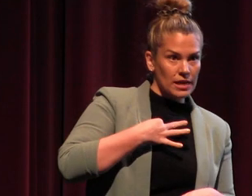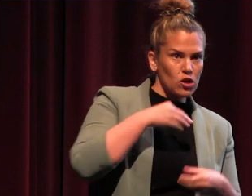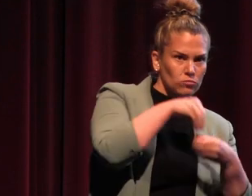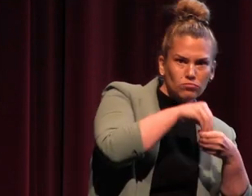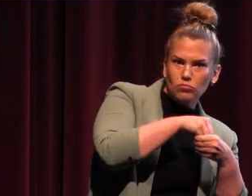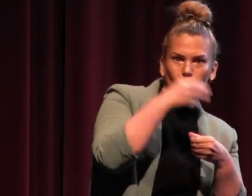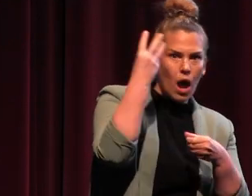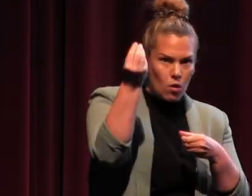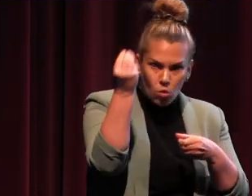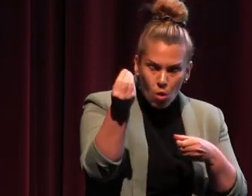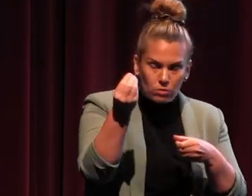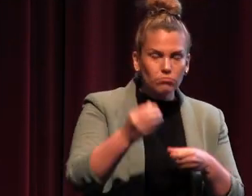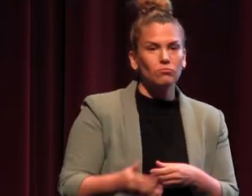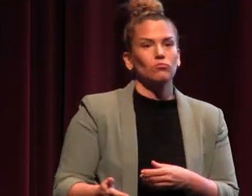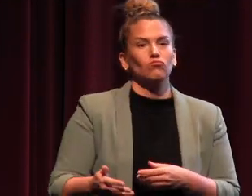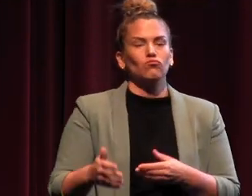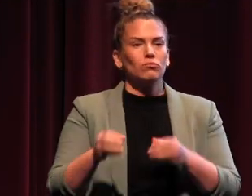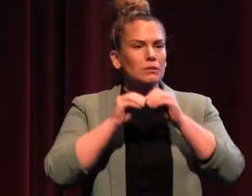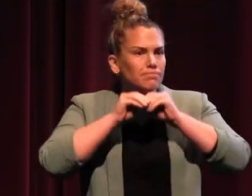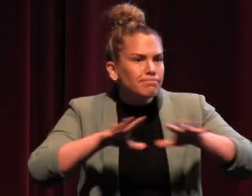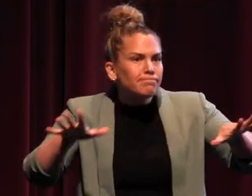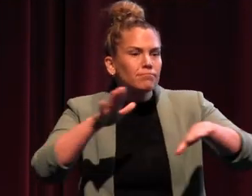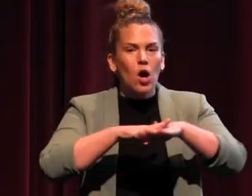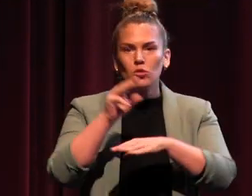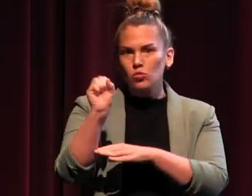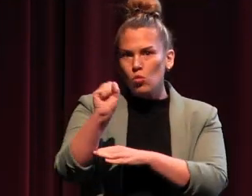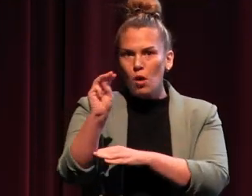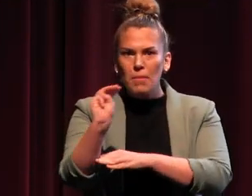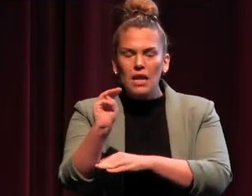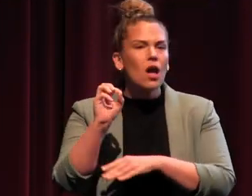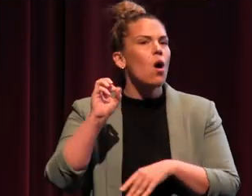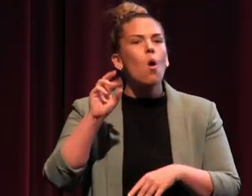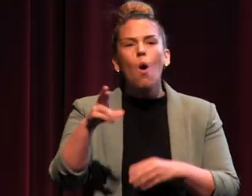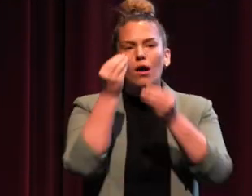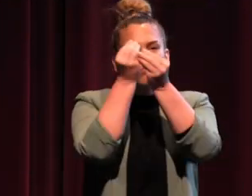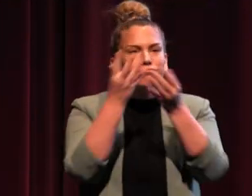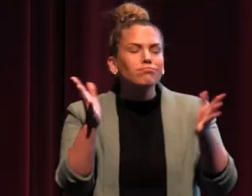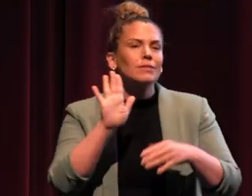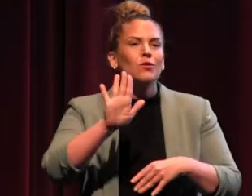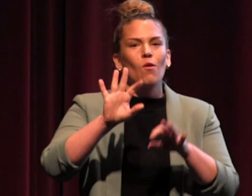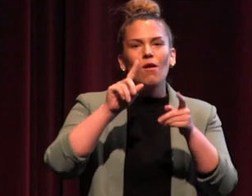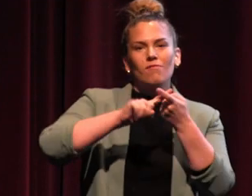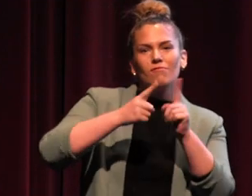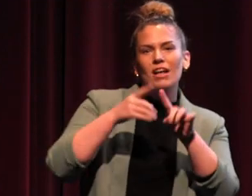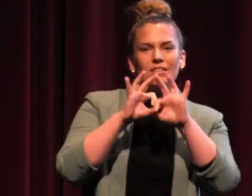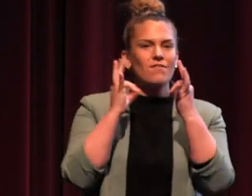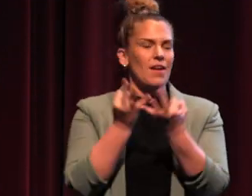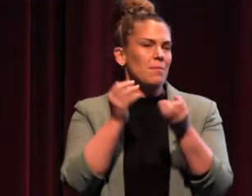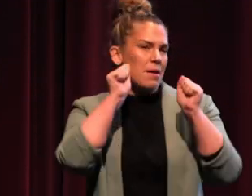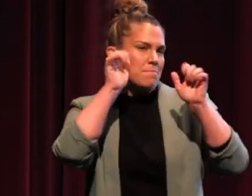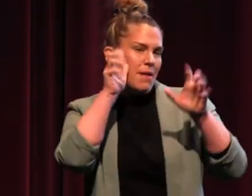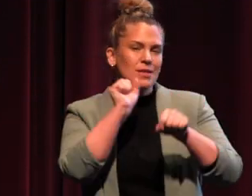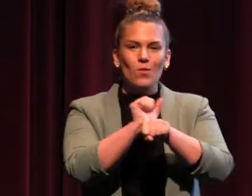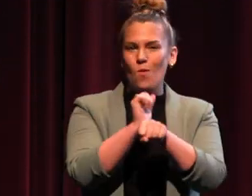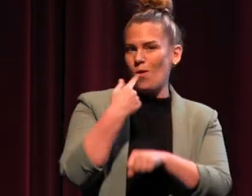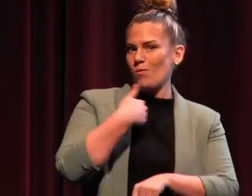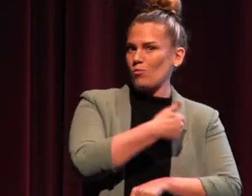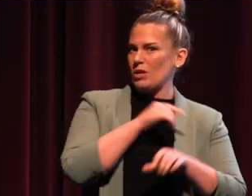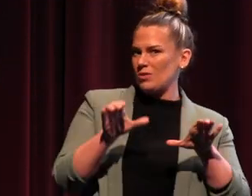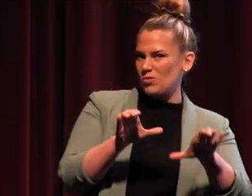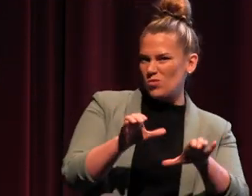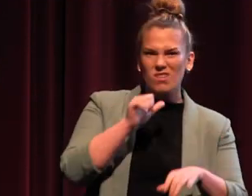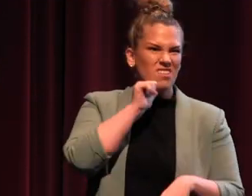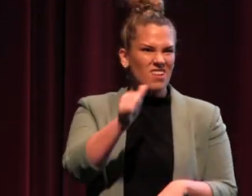about us on social, or telling your friends and family about how amazing our work is. And it's not just me and